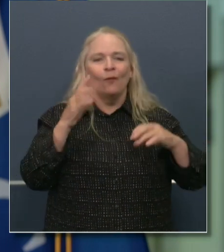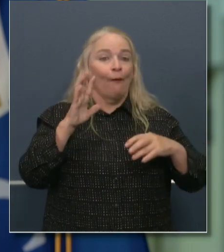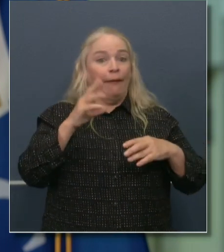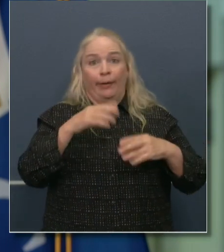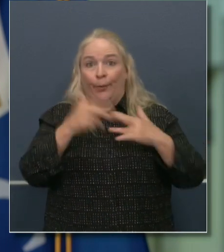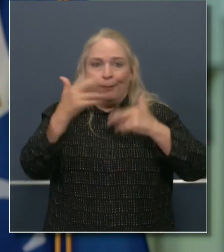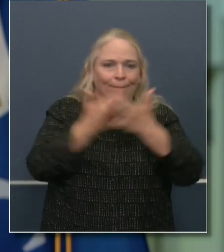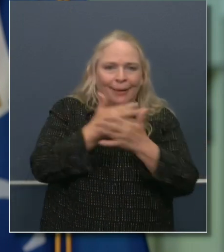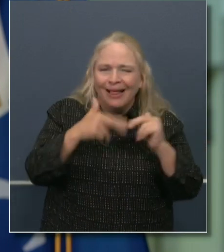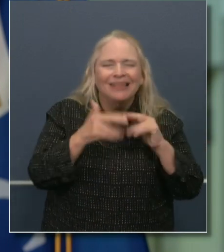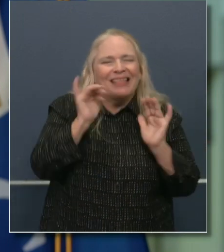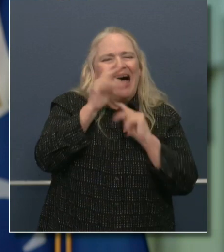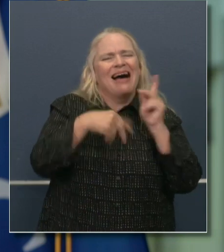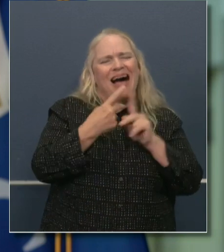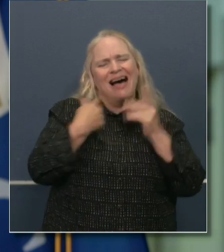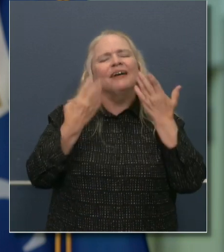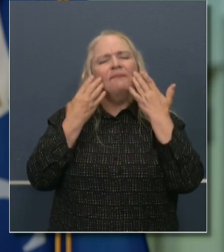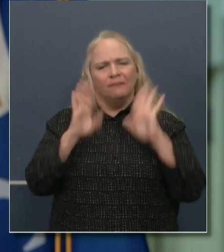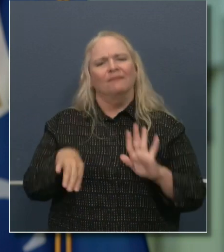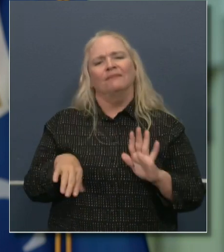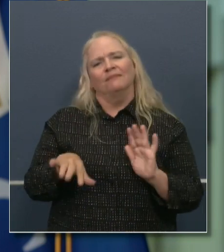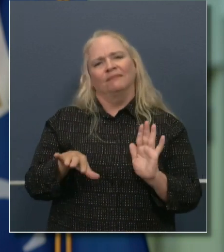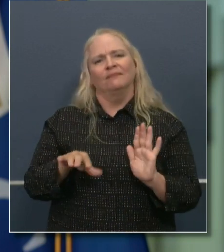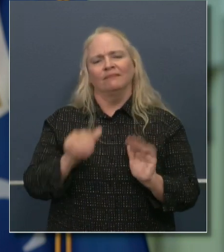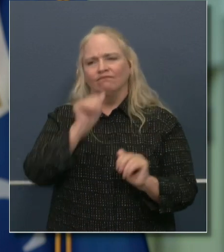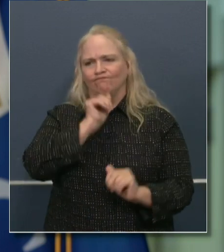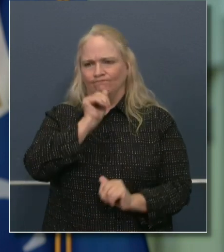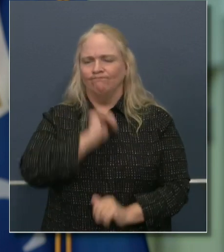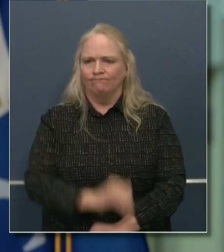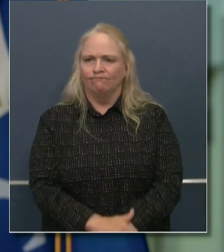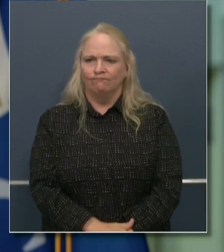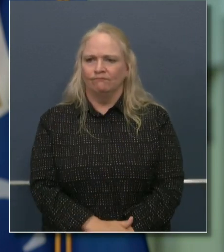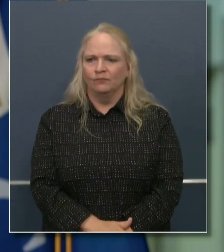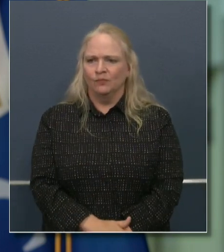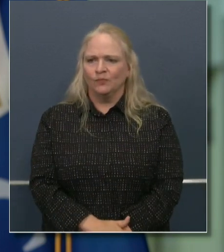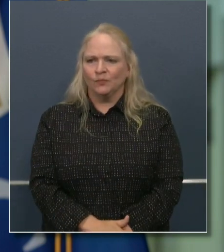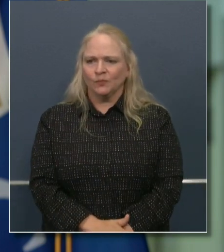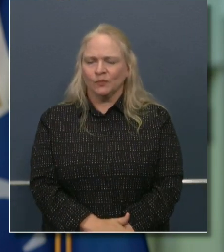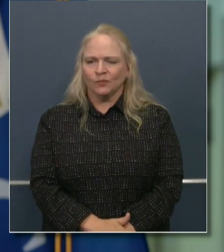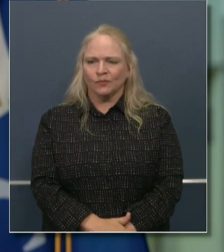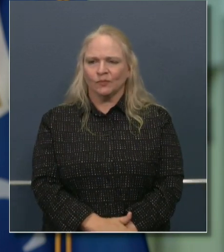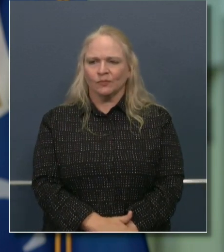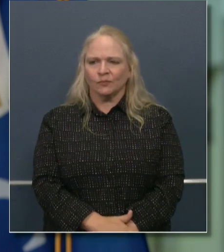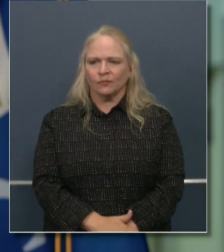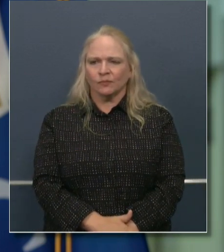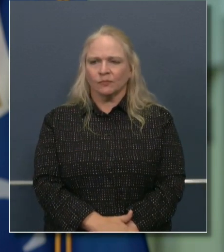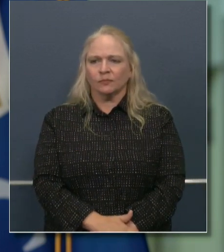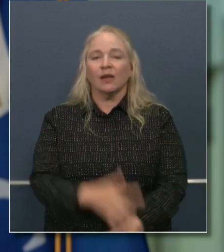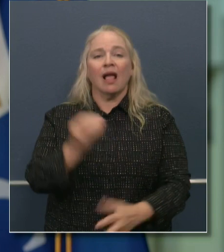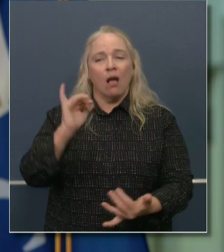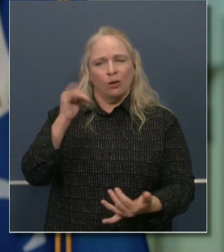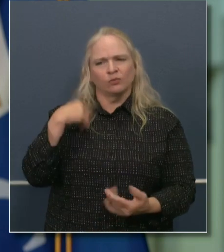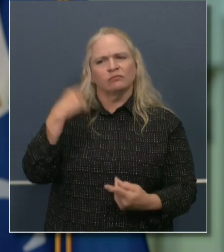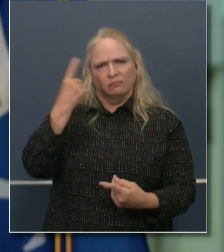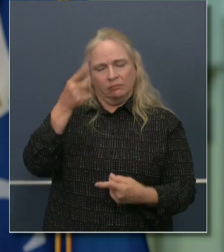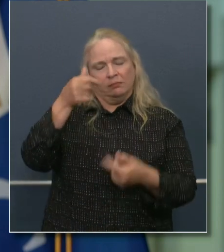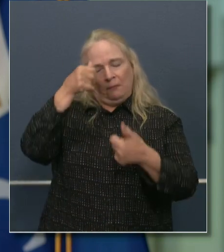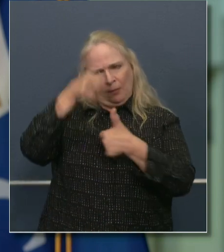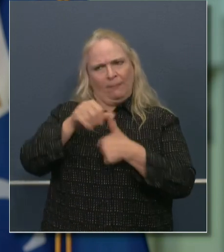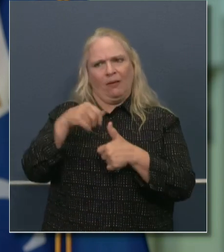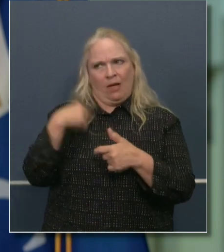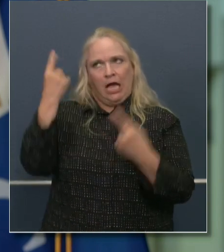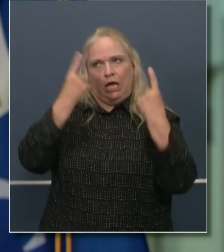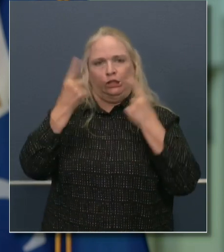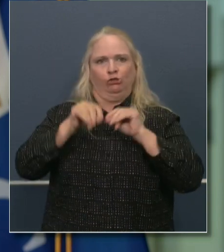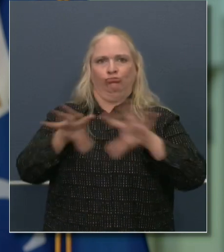background spread of the virus has to be contextualized as well. So you're correct in your question, looking at